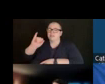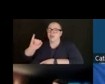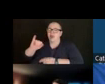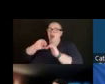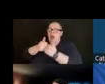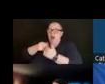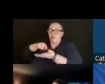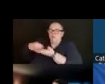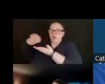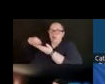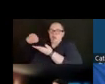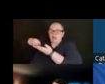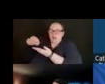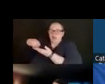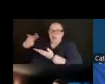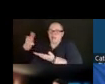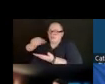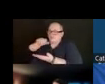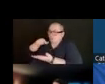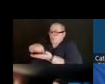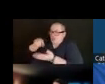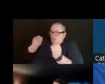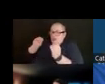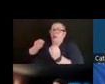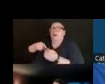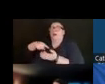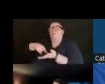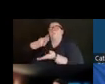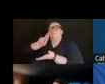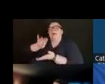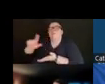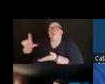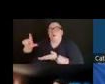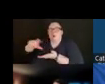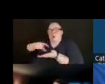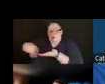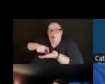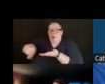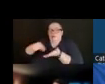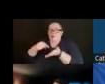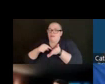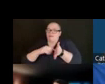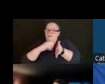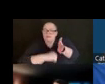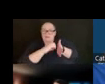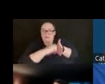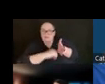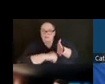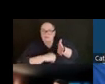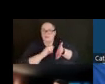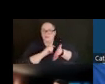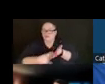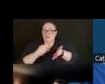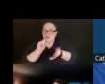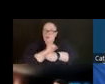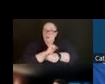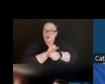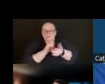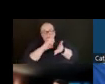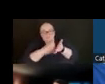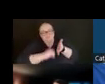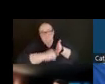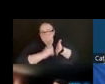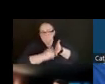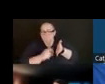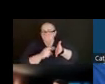those payroll tax deductions on our paycheck. And so what this tells us is